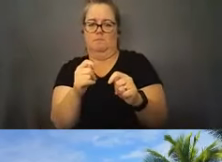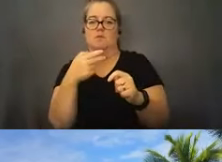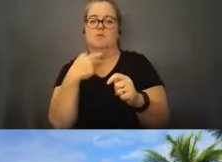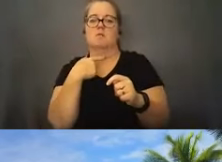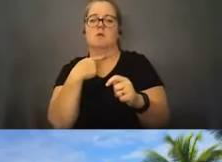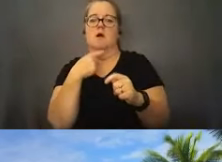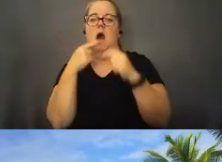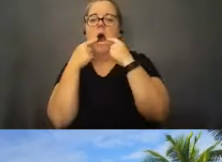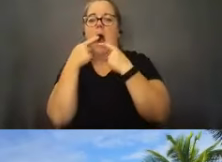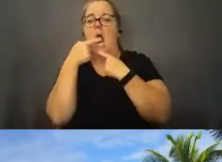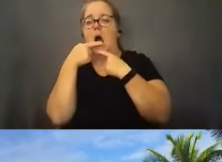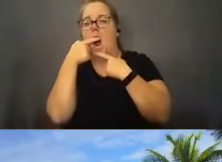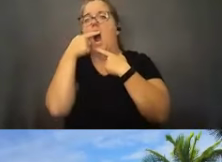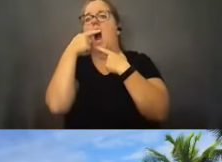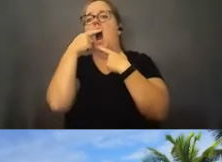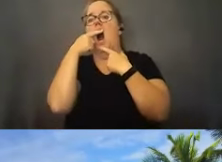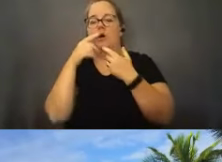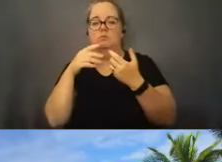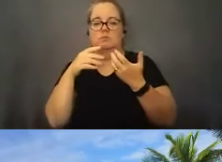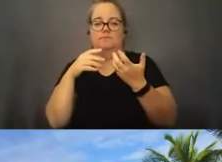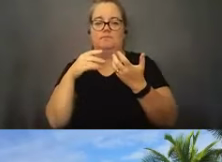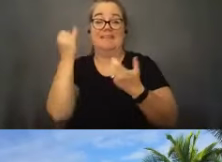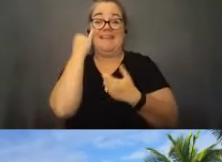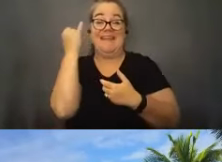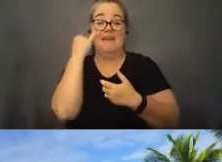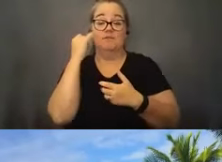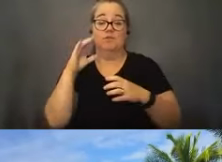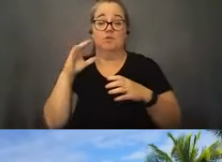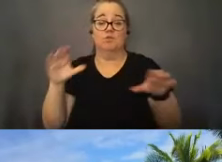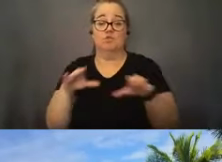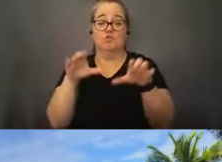mouth with their jaw if you're doing the